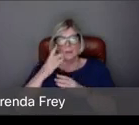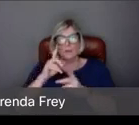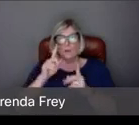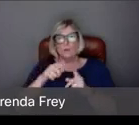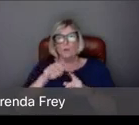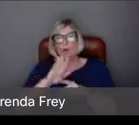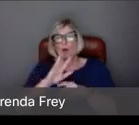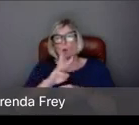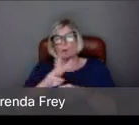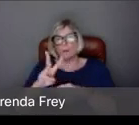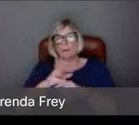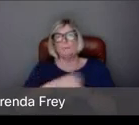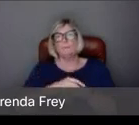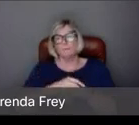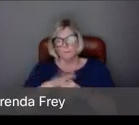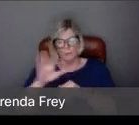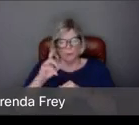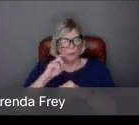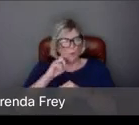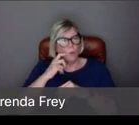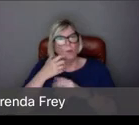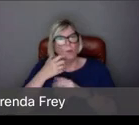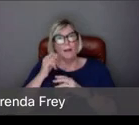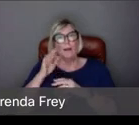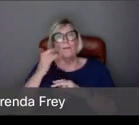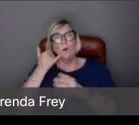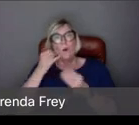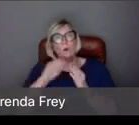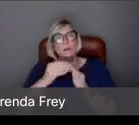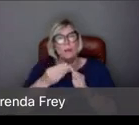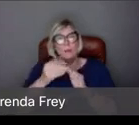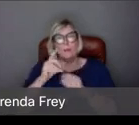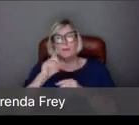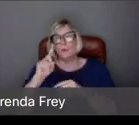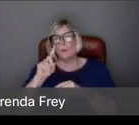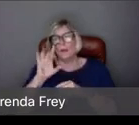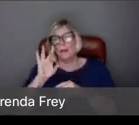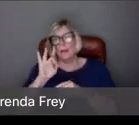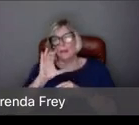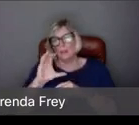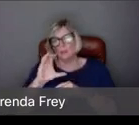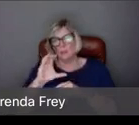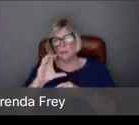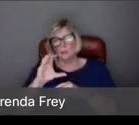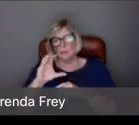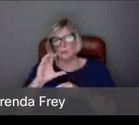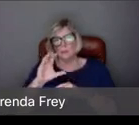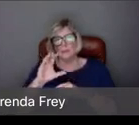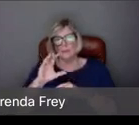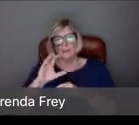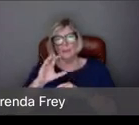website. Okay, Yes. cool. Got And it. the phone number that I'm reading out of the chat is 1-800